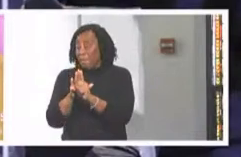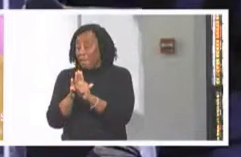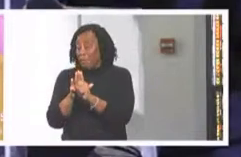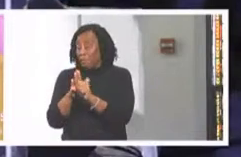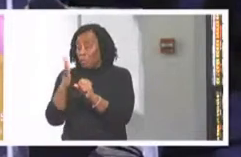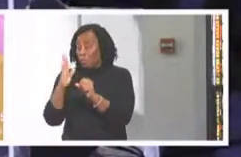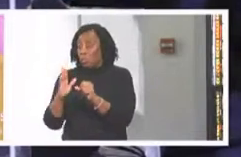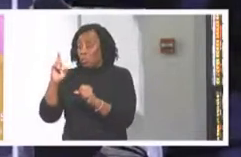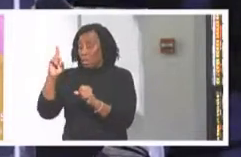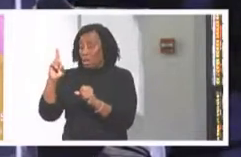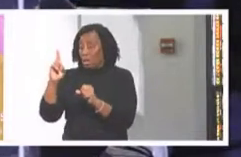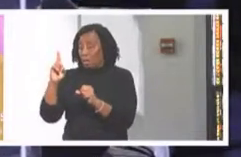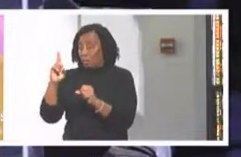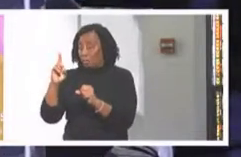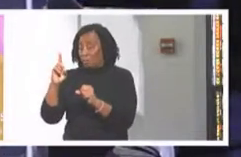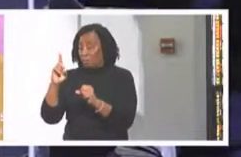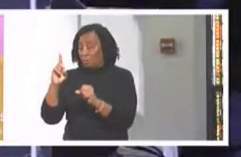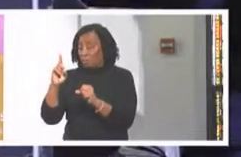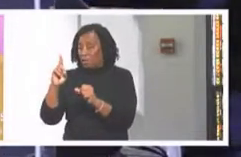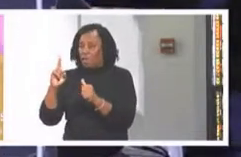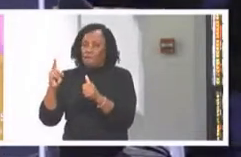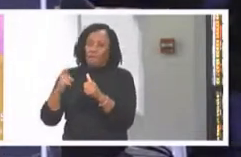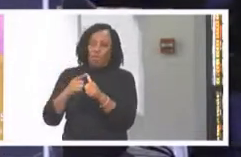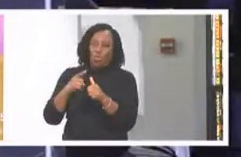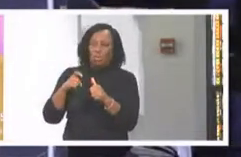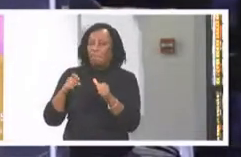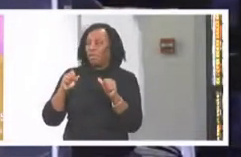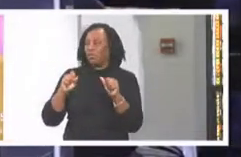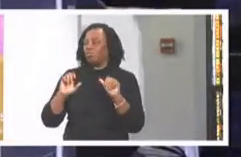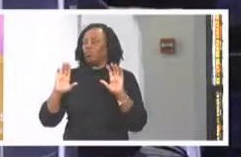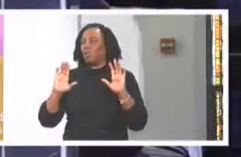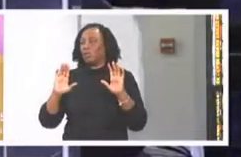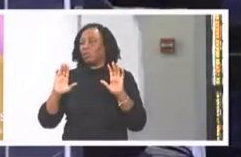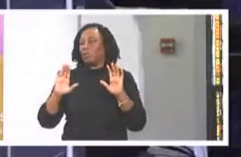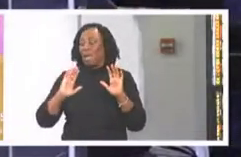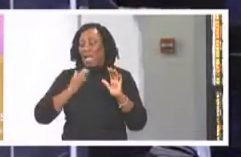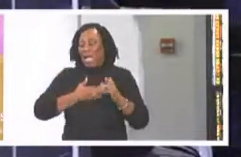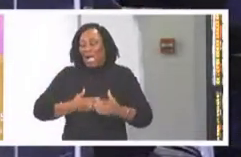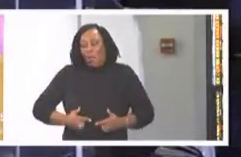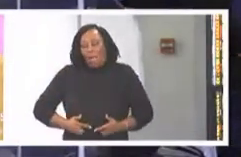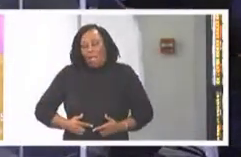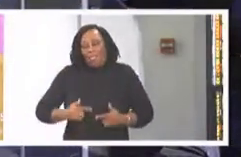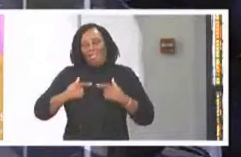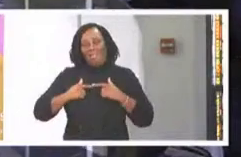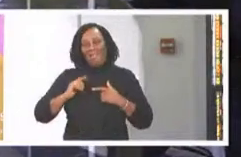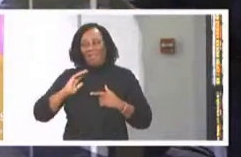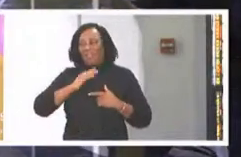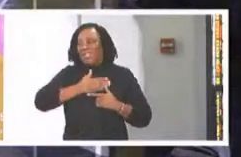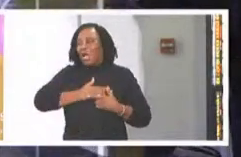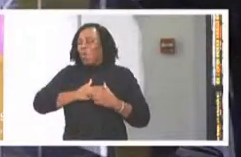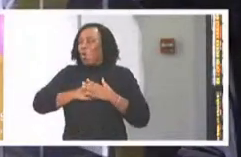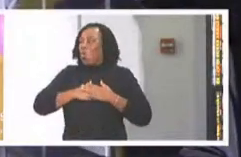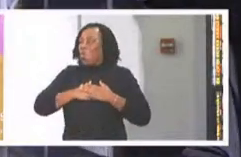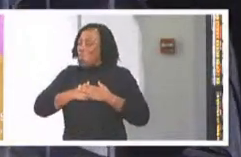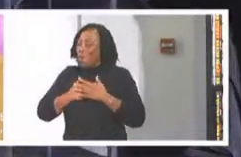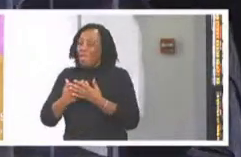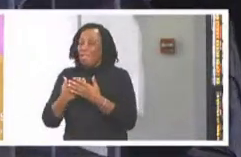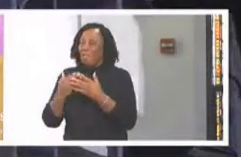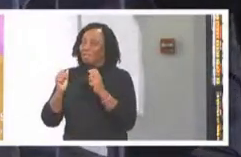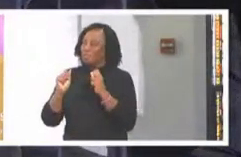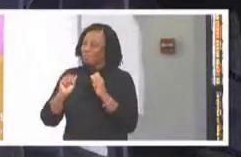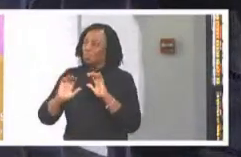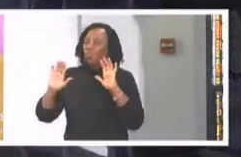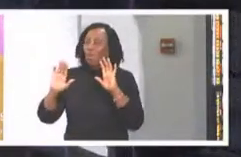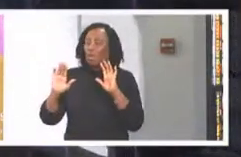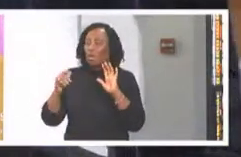until we surrender our life first, until we surrender our will. We tried to do so many